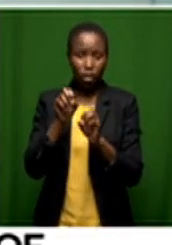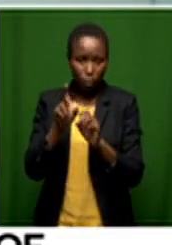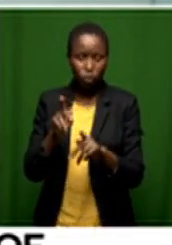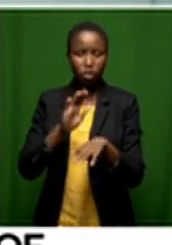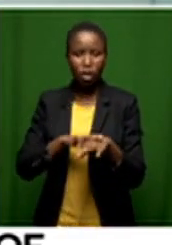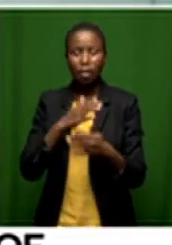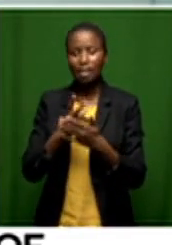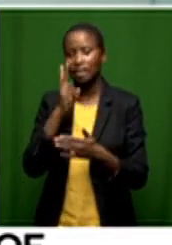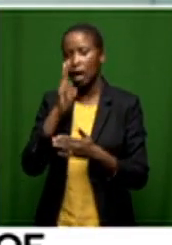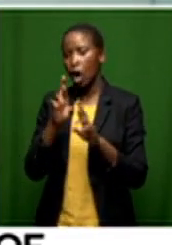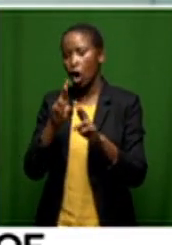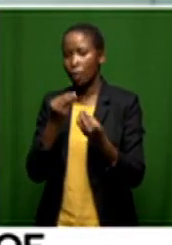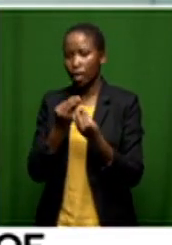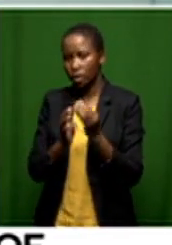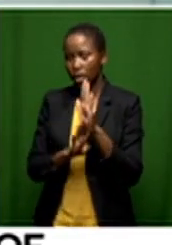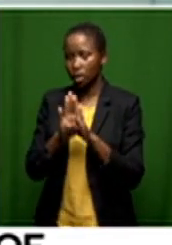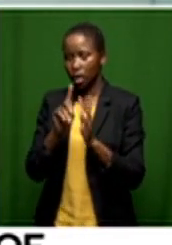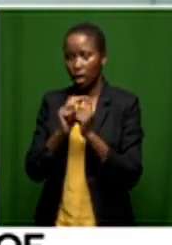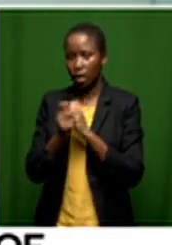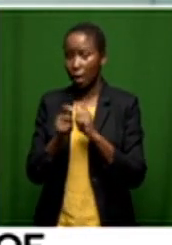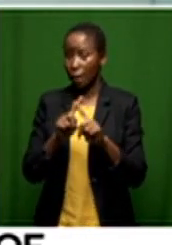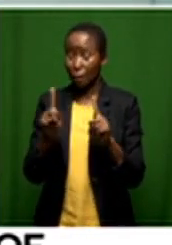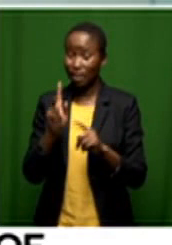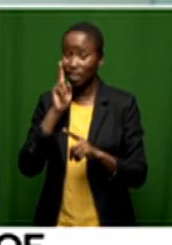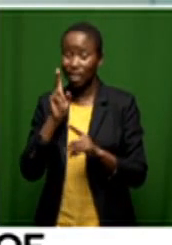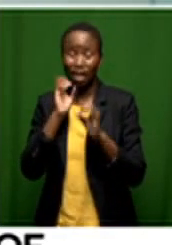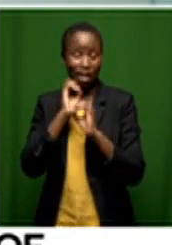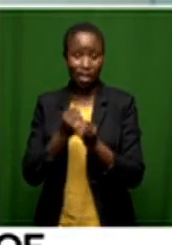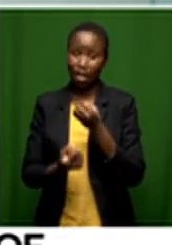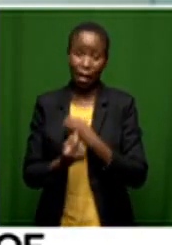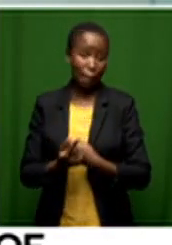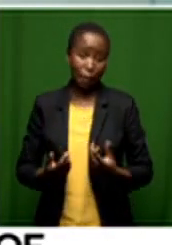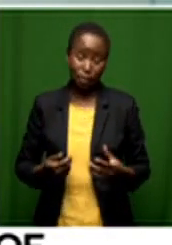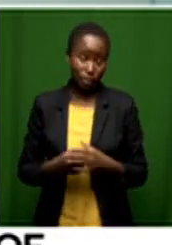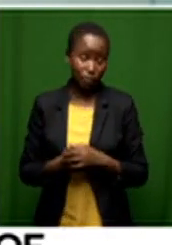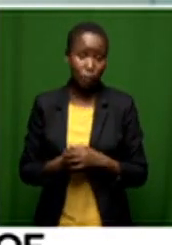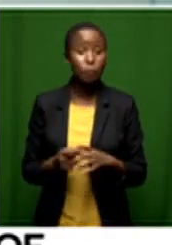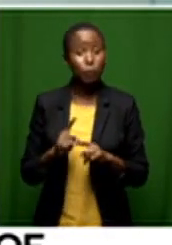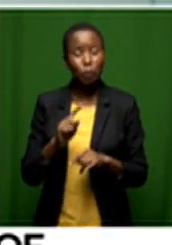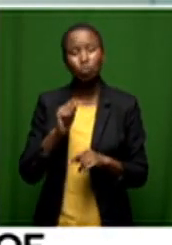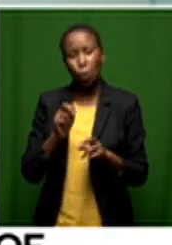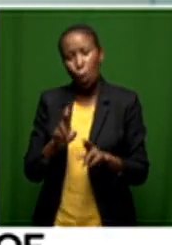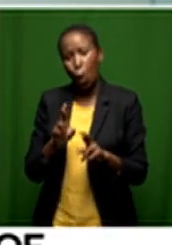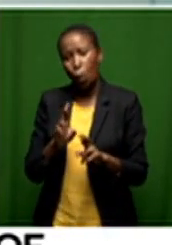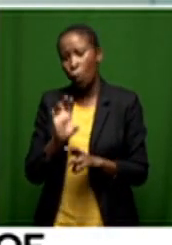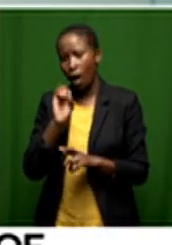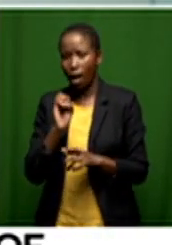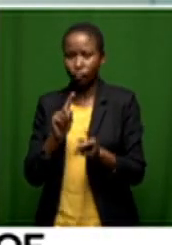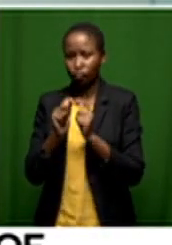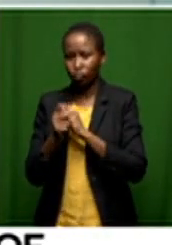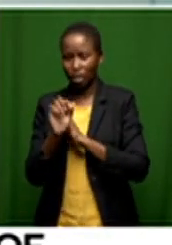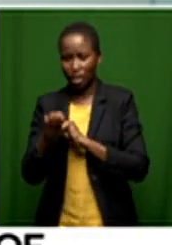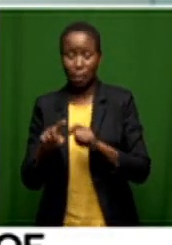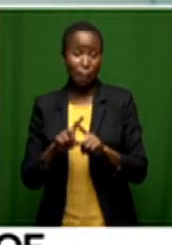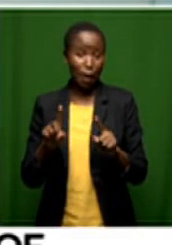things turn around. But absolutely nothing happened. We were assured that there would be some form of a turnaround, but as soon as